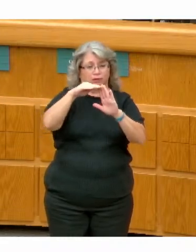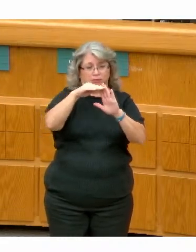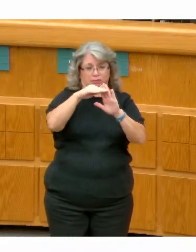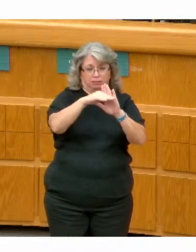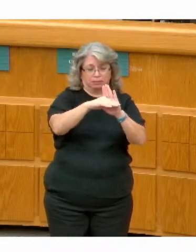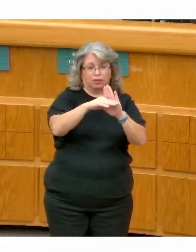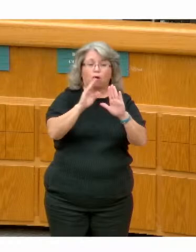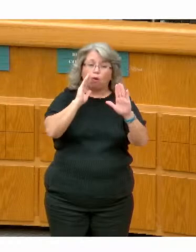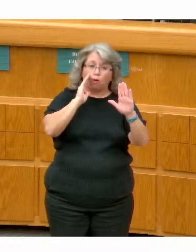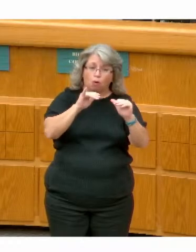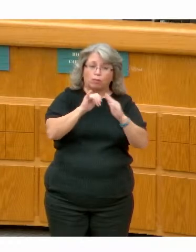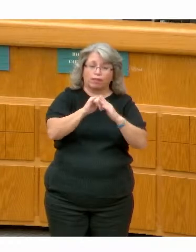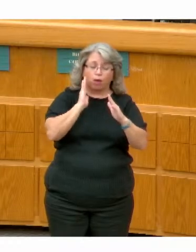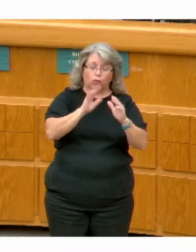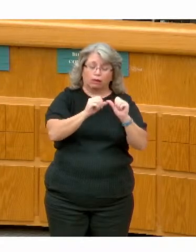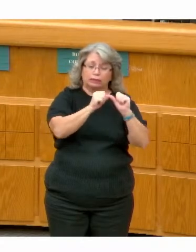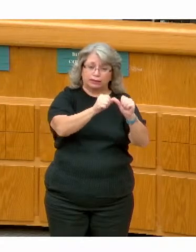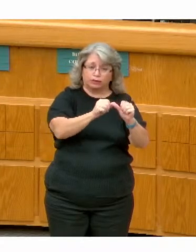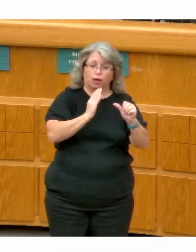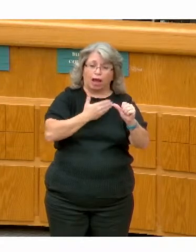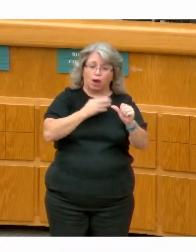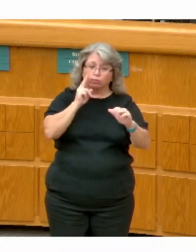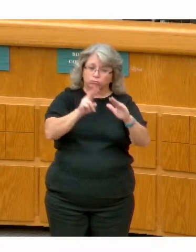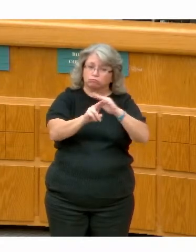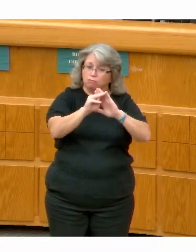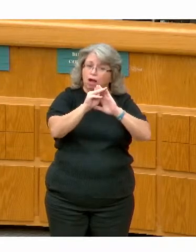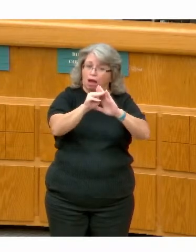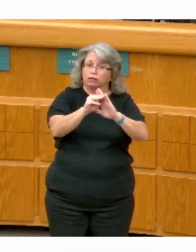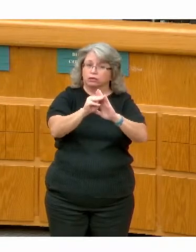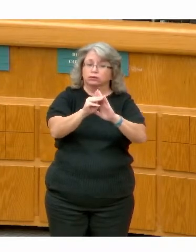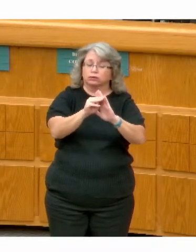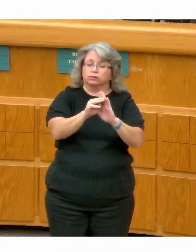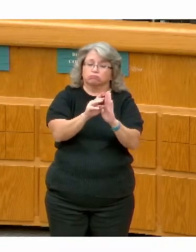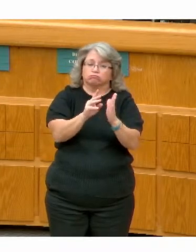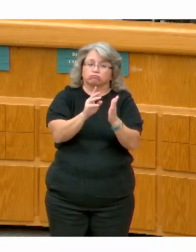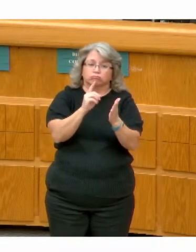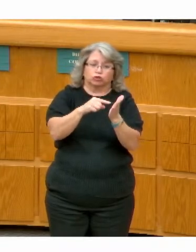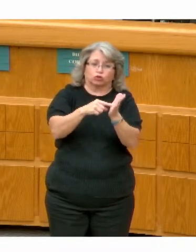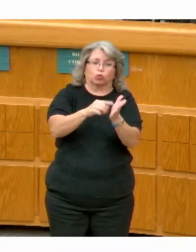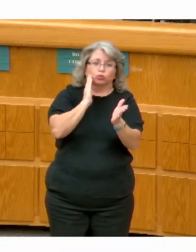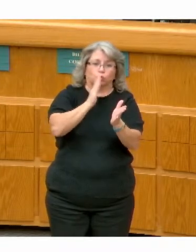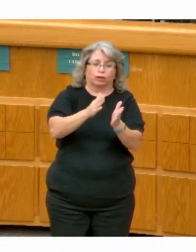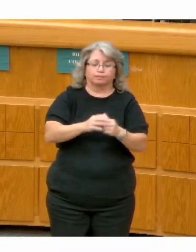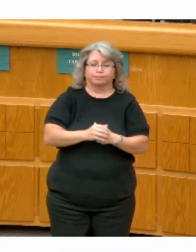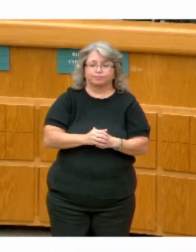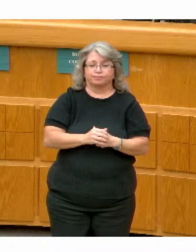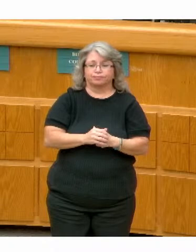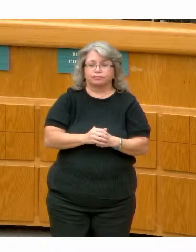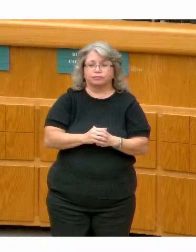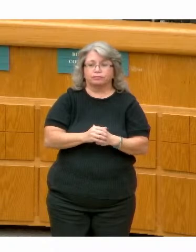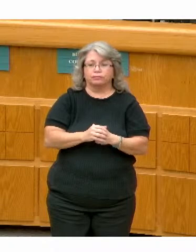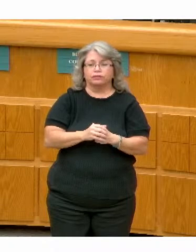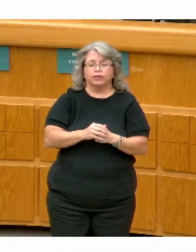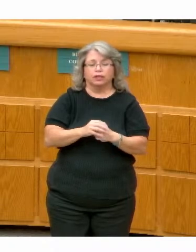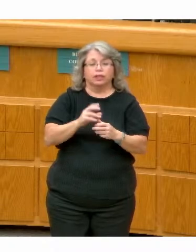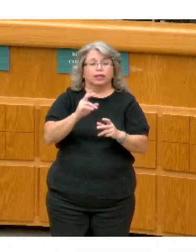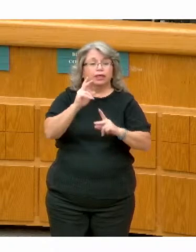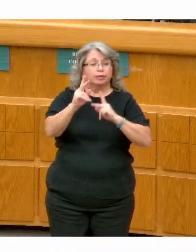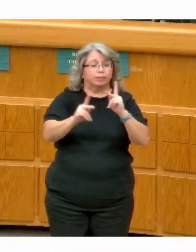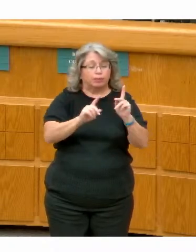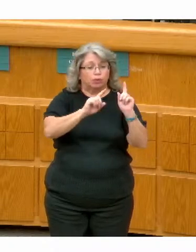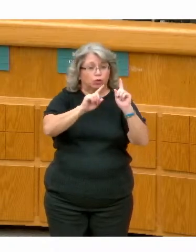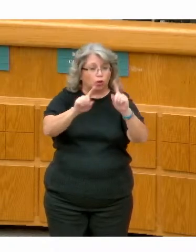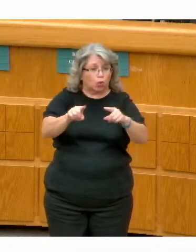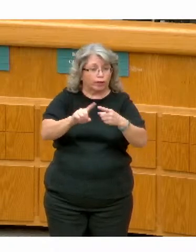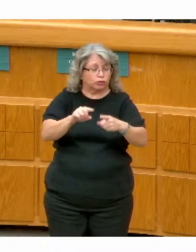indicates that indeed it will. In terms of people going to the hospital, these are medical surgical beds and how